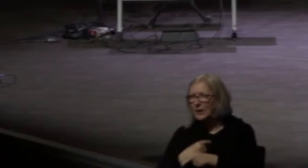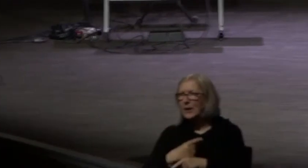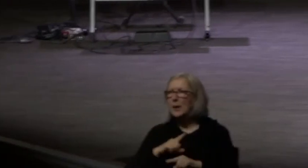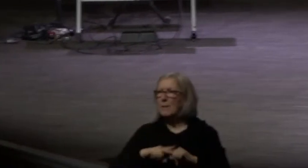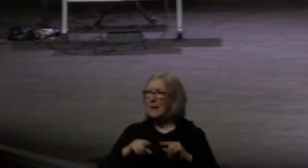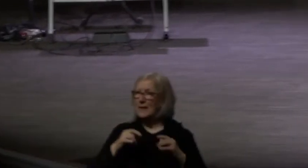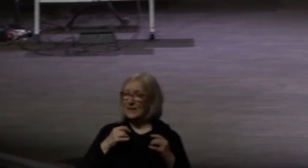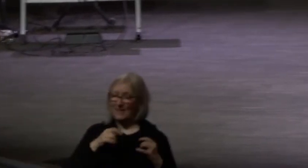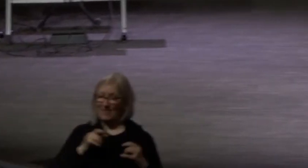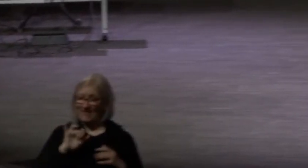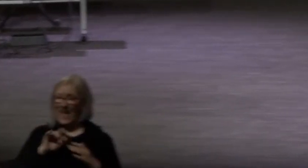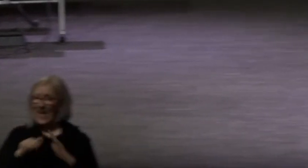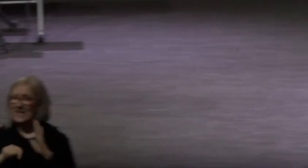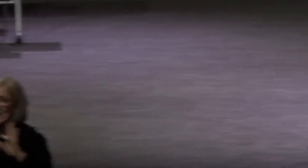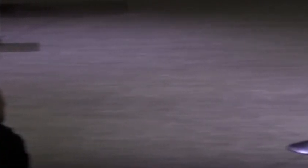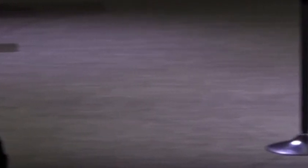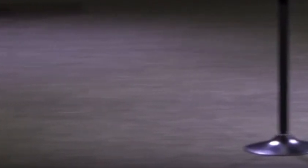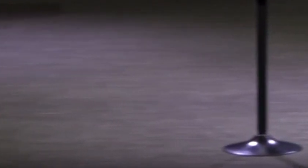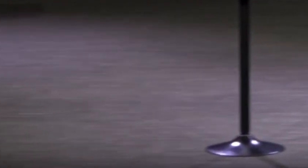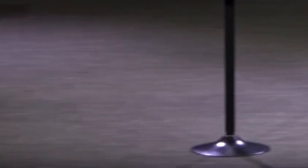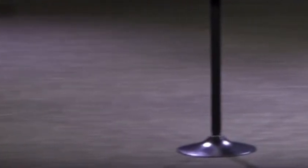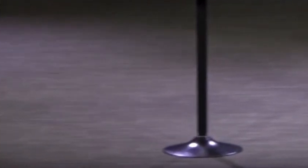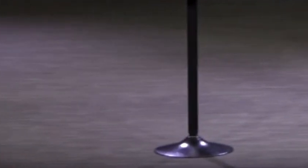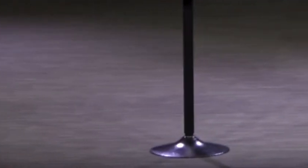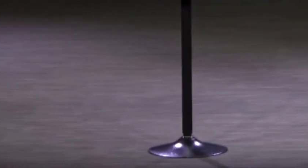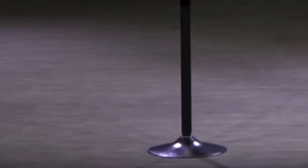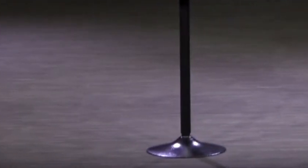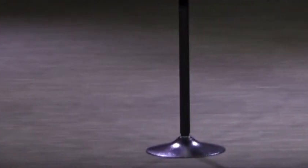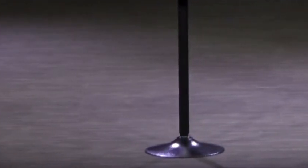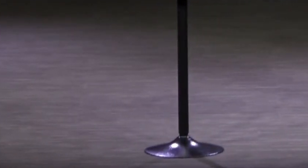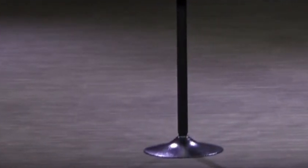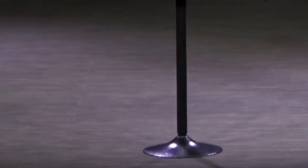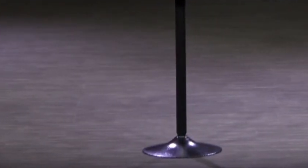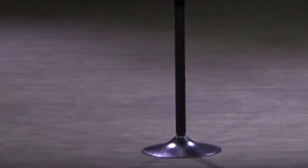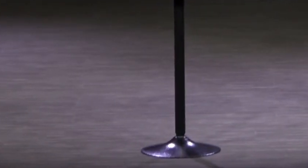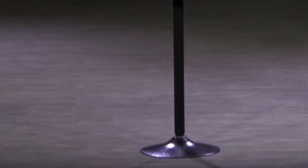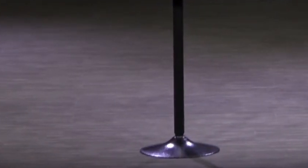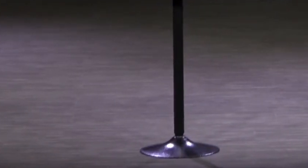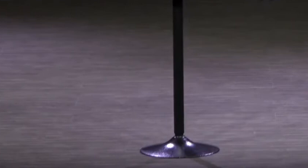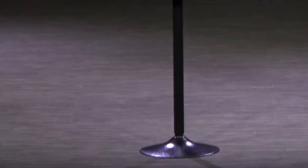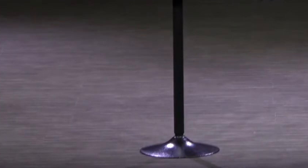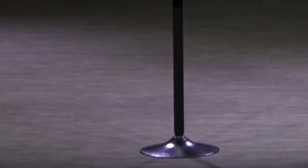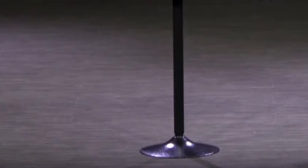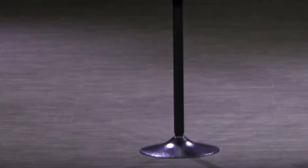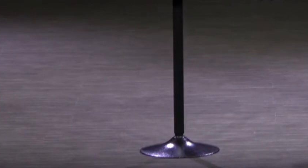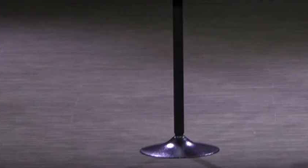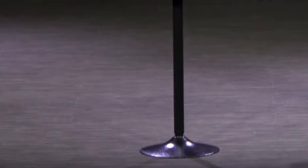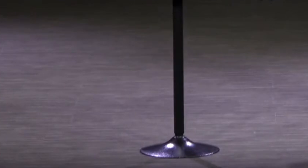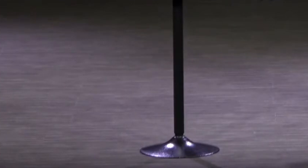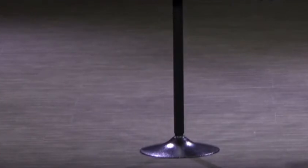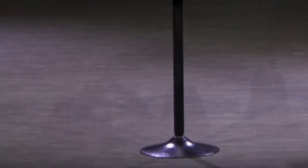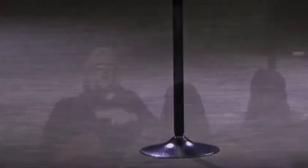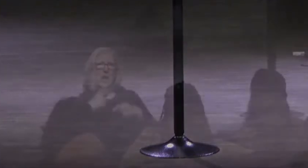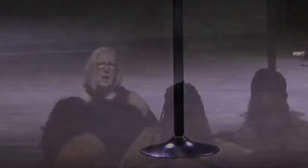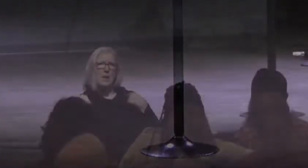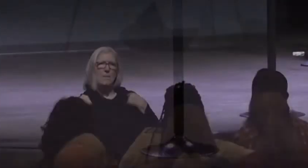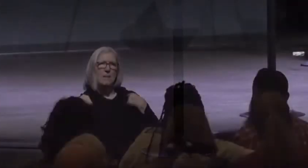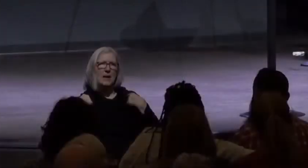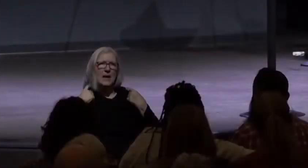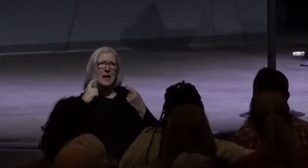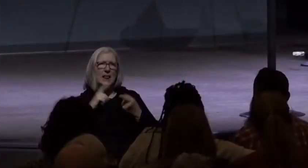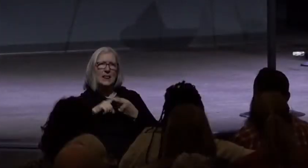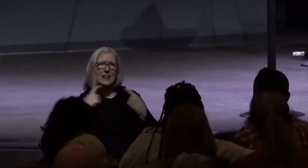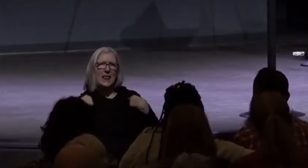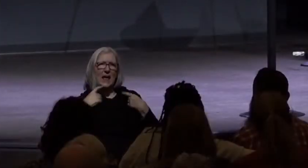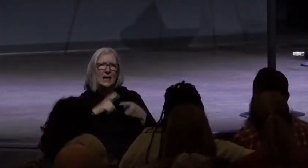experience. I saw it in a Latin service. It was just a Latin family, Latino family. And they just were pouring out